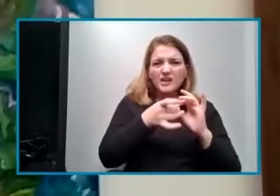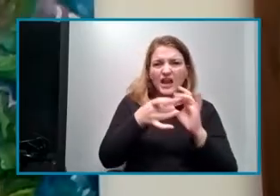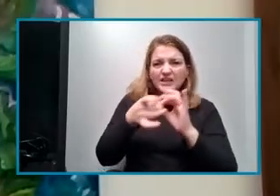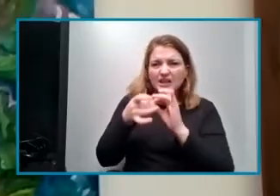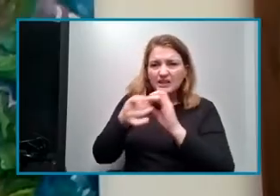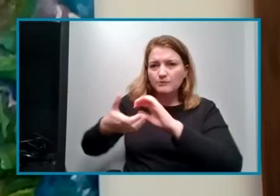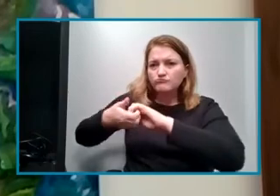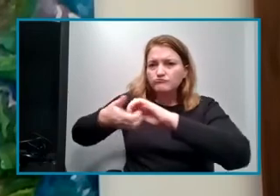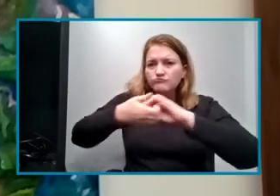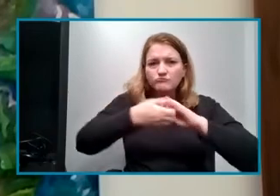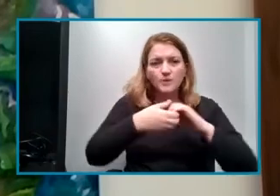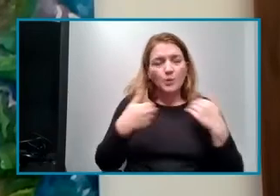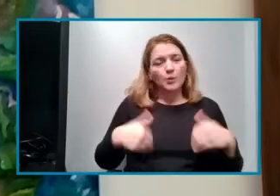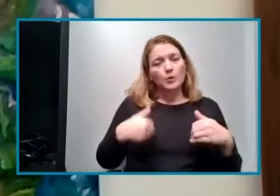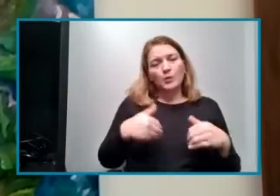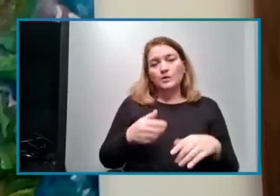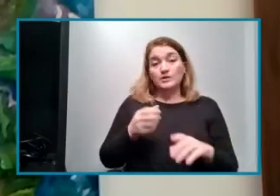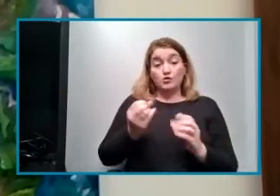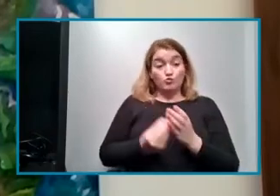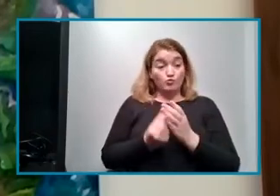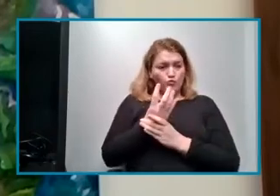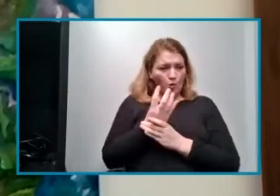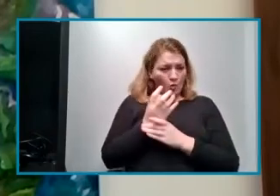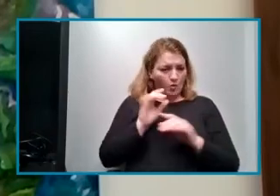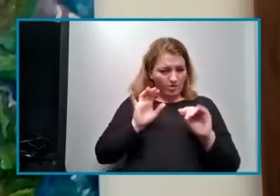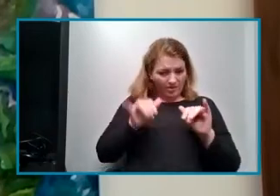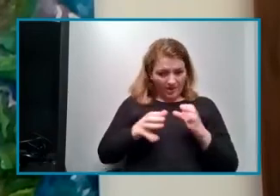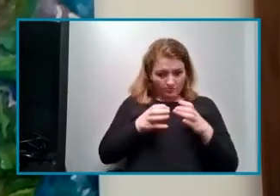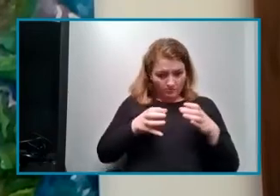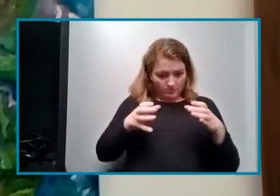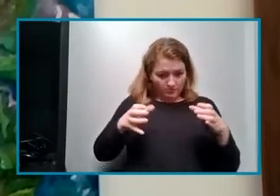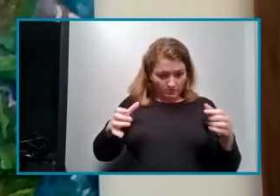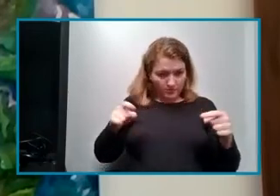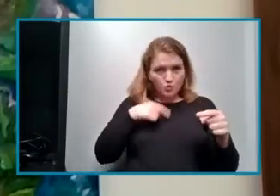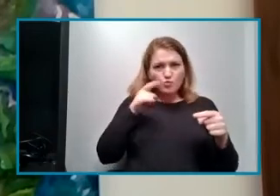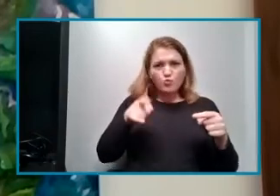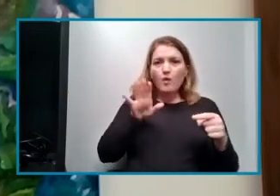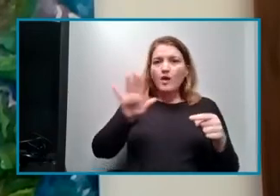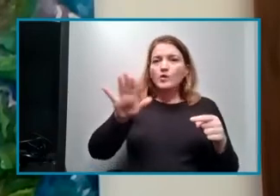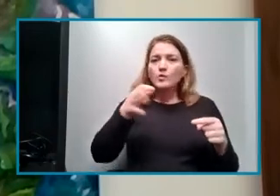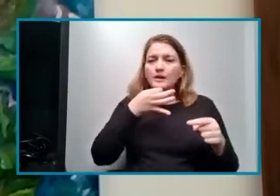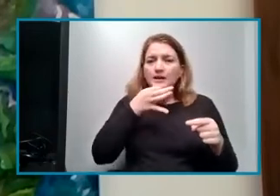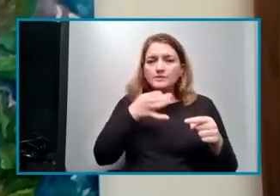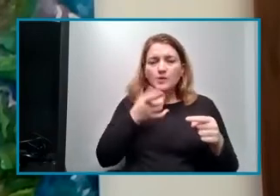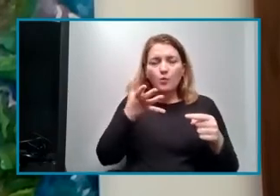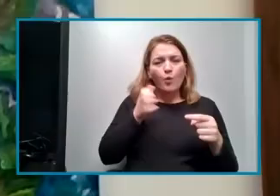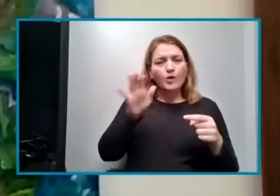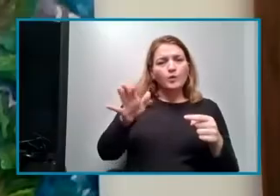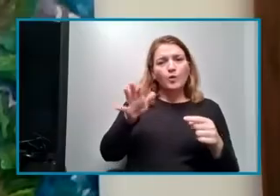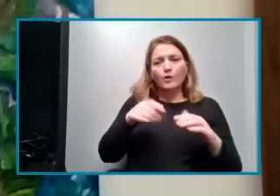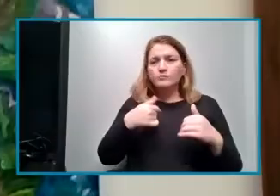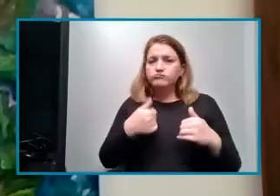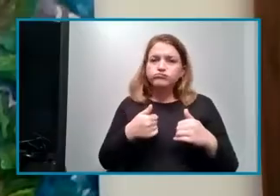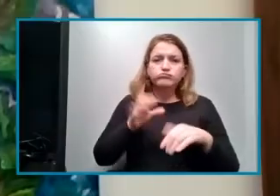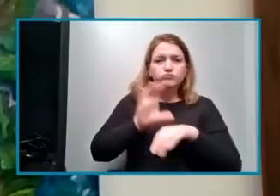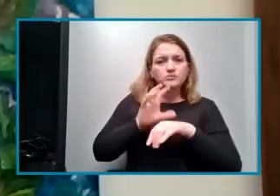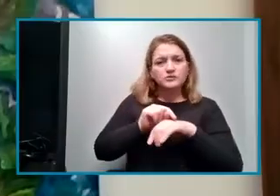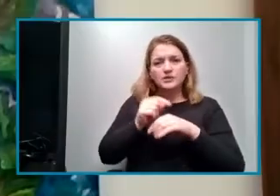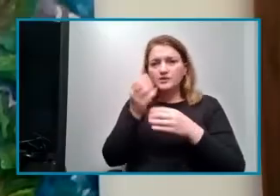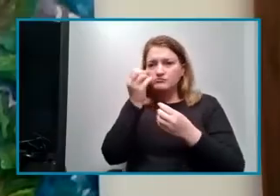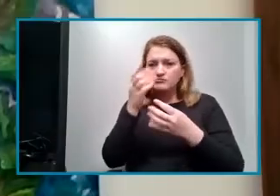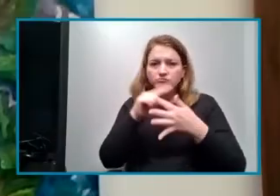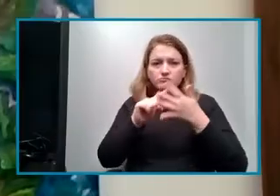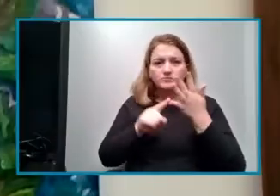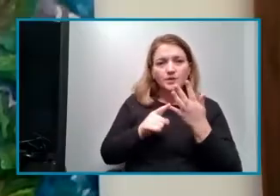right? As a board, you want different perspectives and expertise to sit with you. So, right, my fellow board members have so many